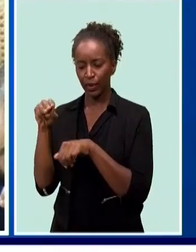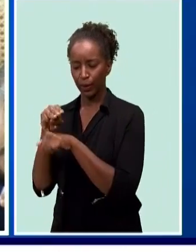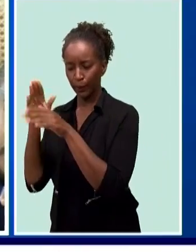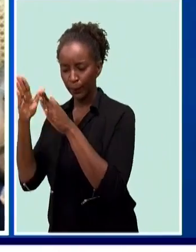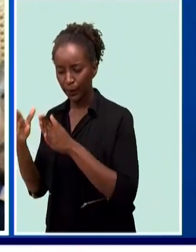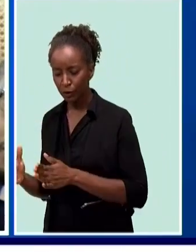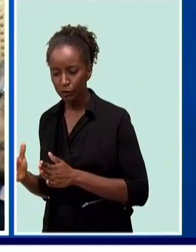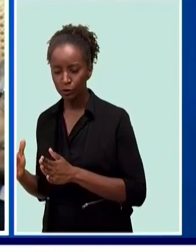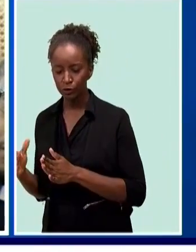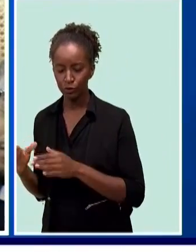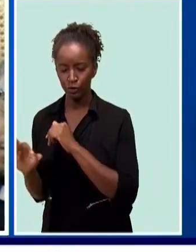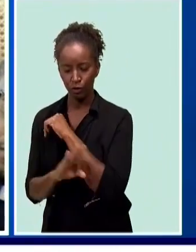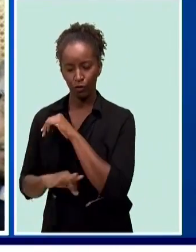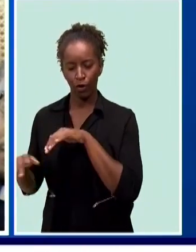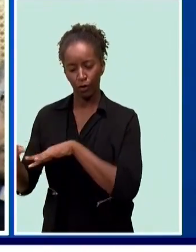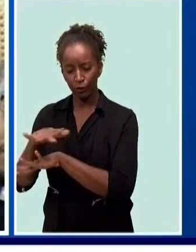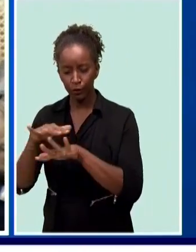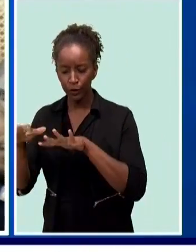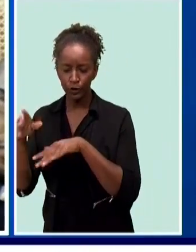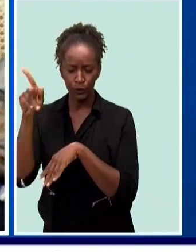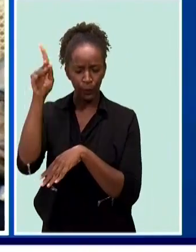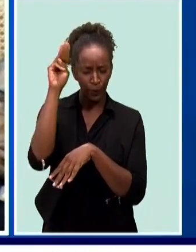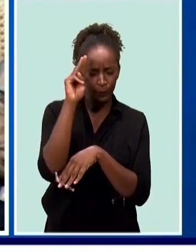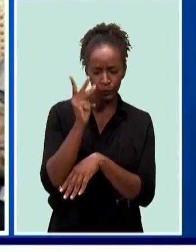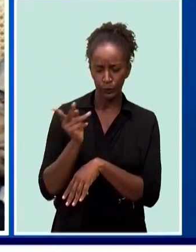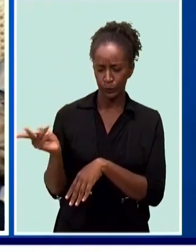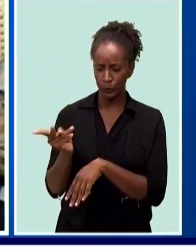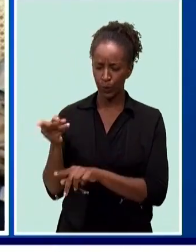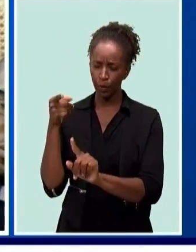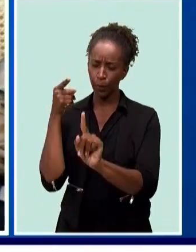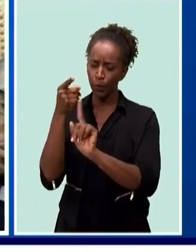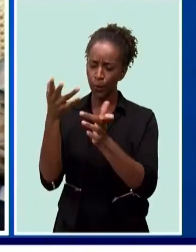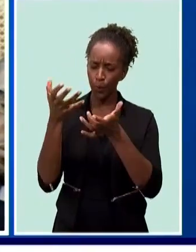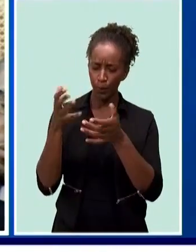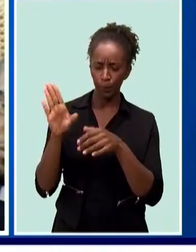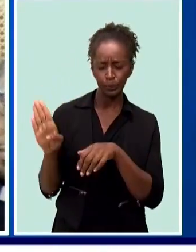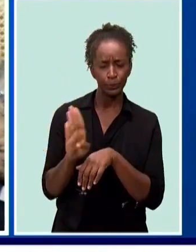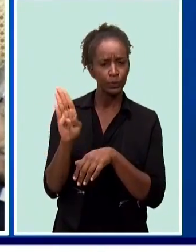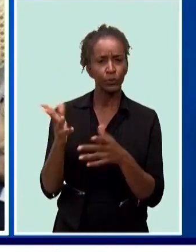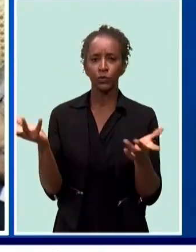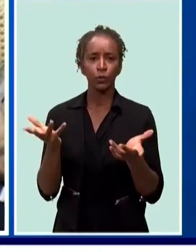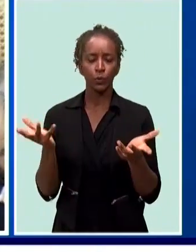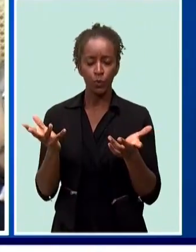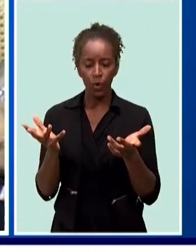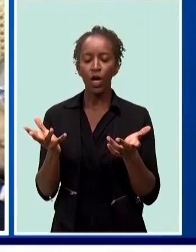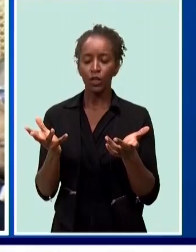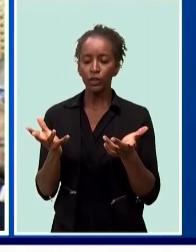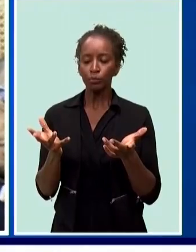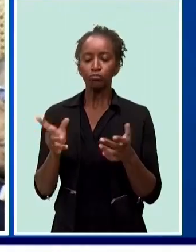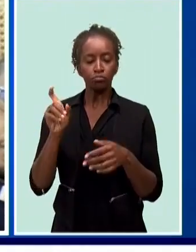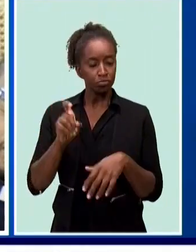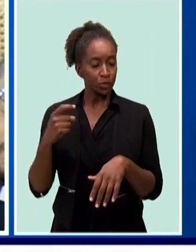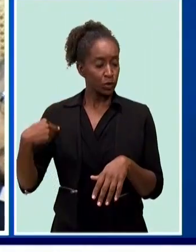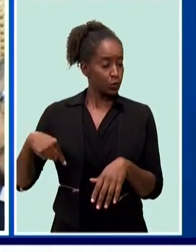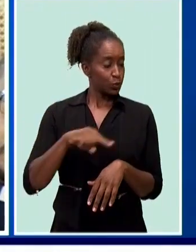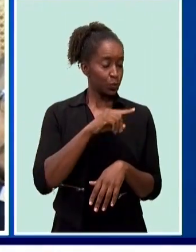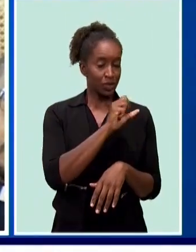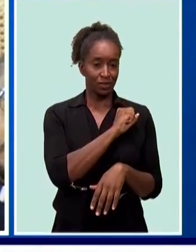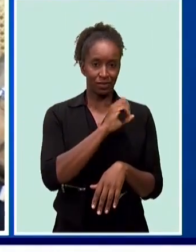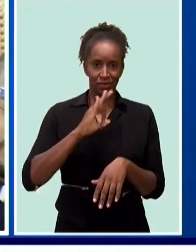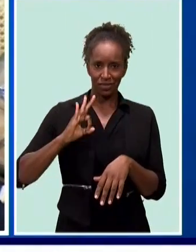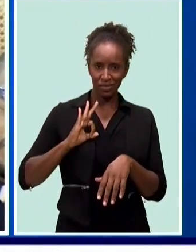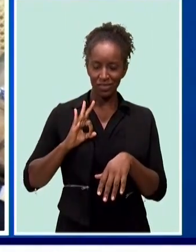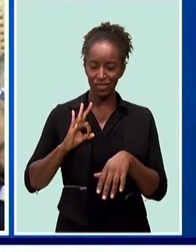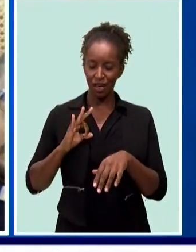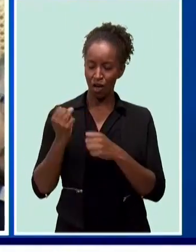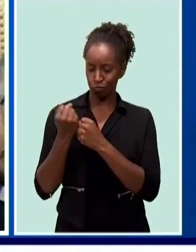Affairs for Barbados. Because if they're not, that is a problem.